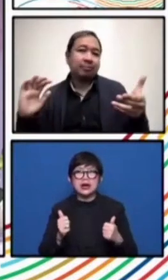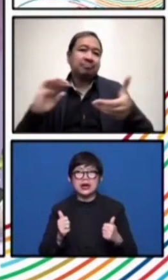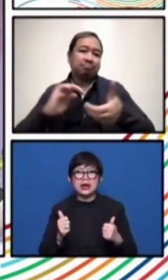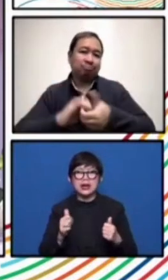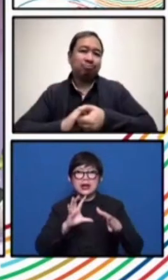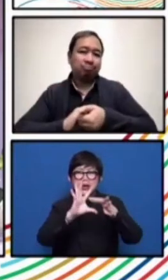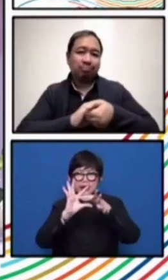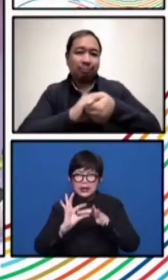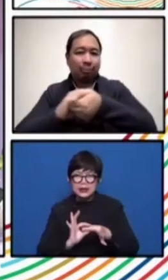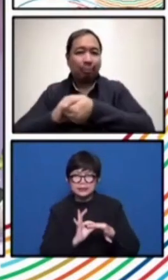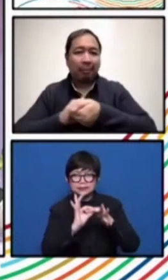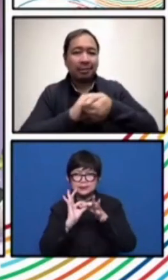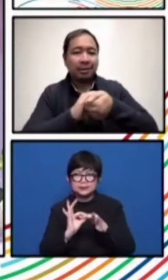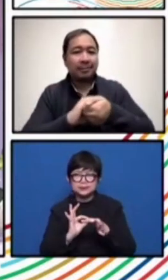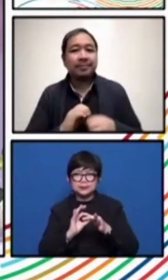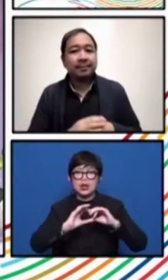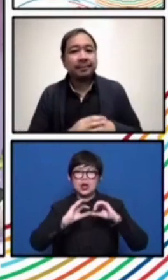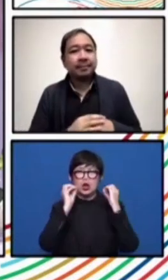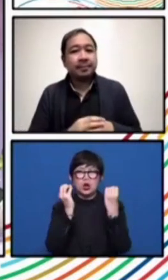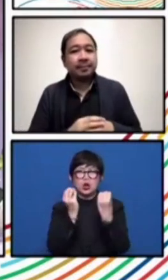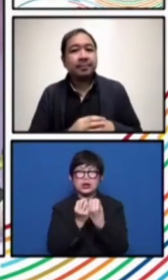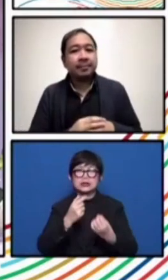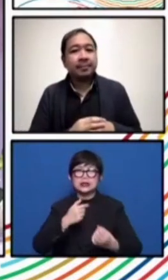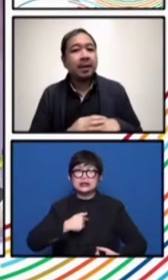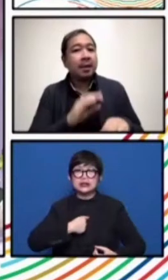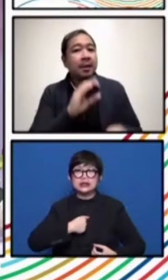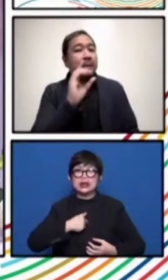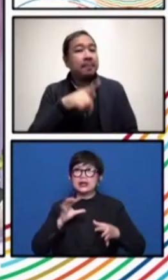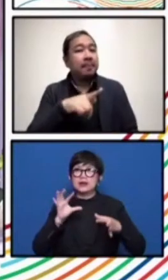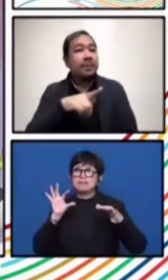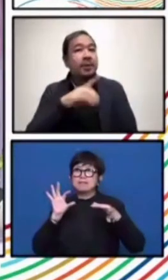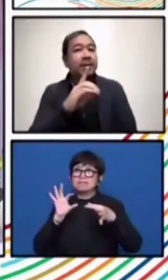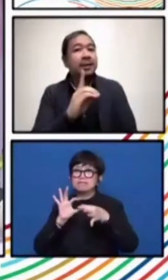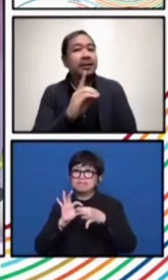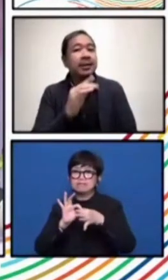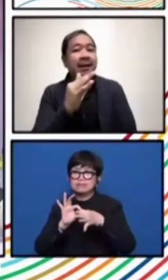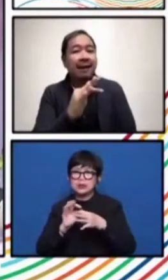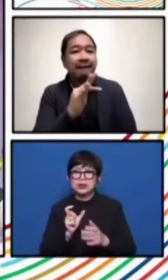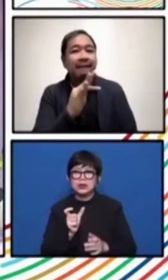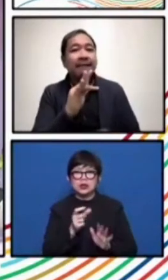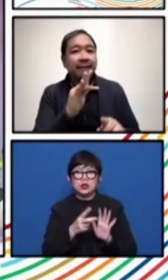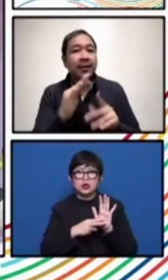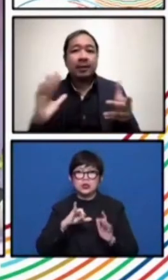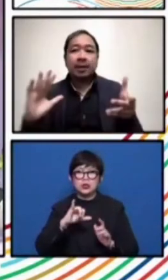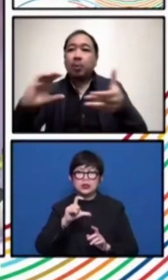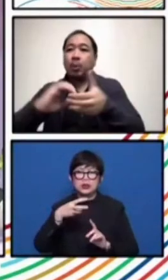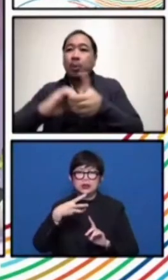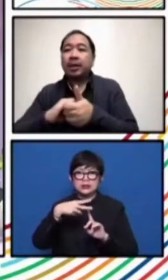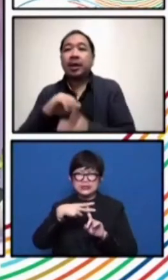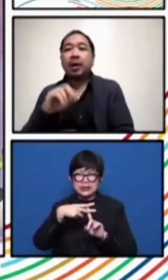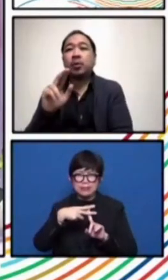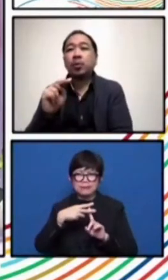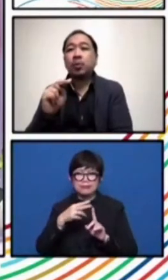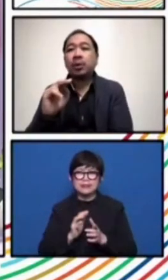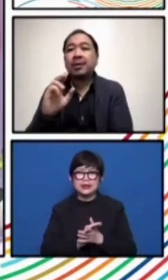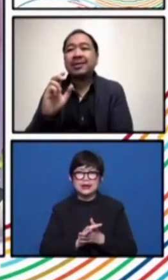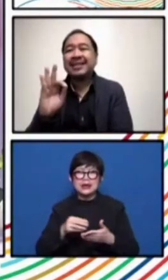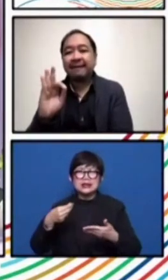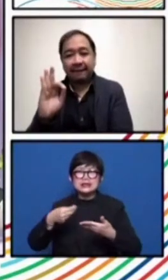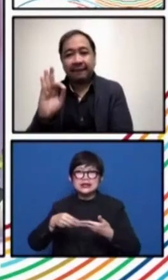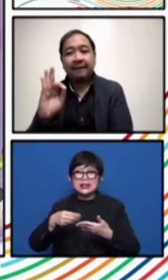our organization in partnership with a UNICEF Pacific and the secretary of the Pacific Community or